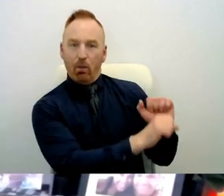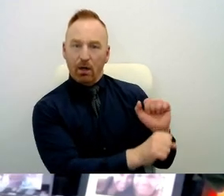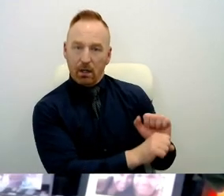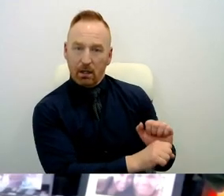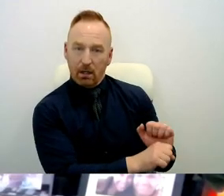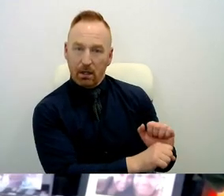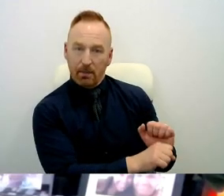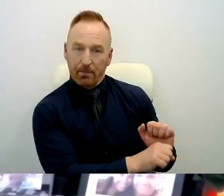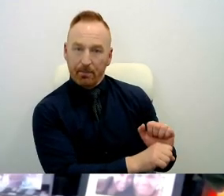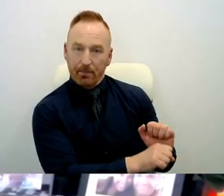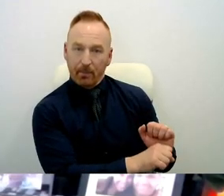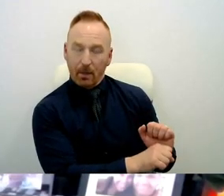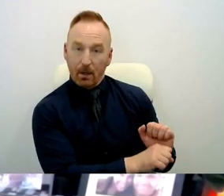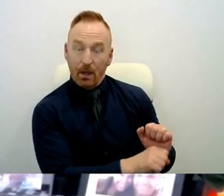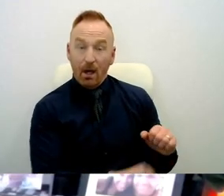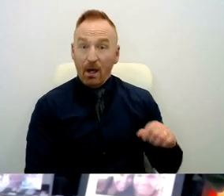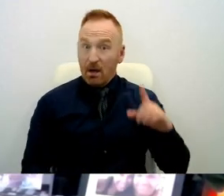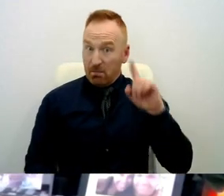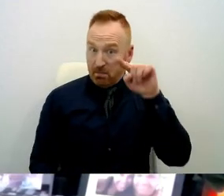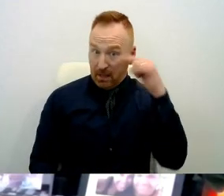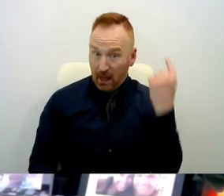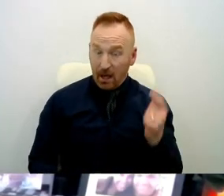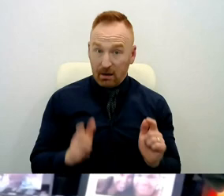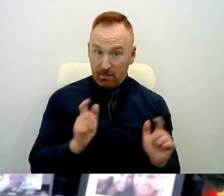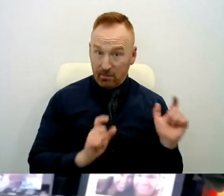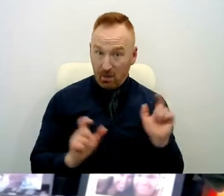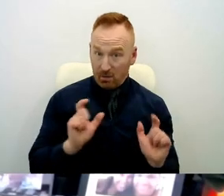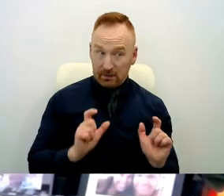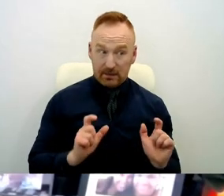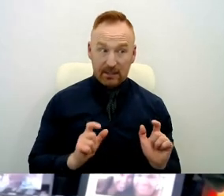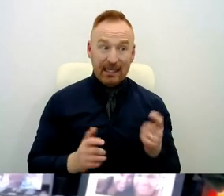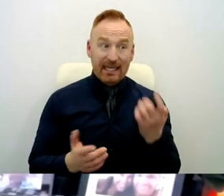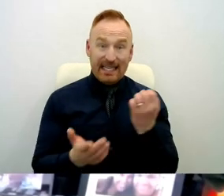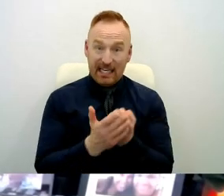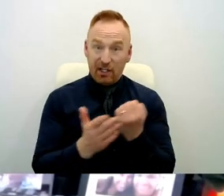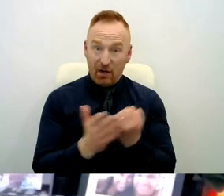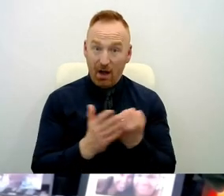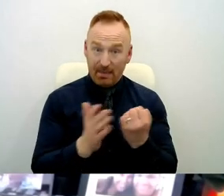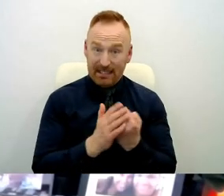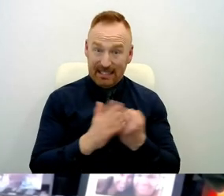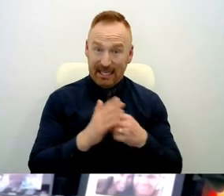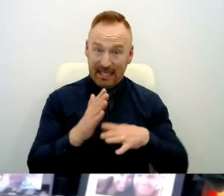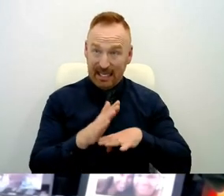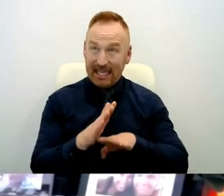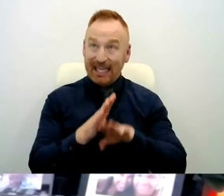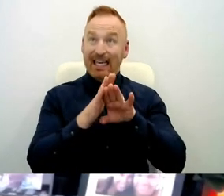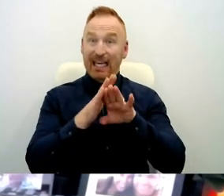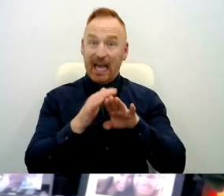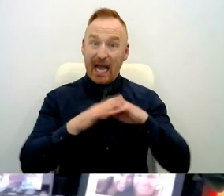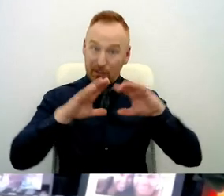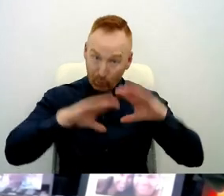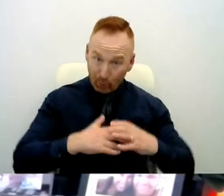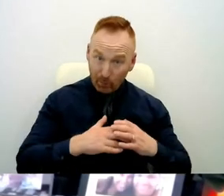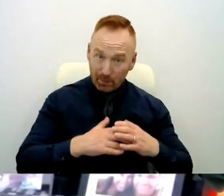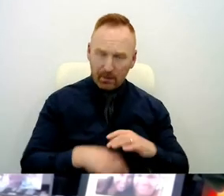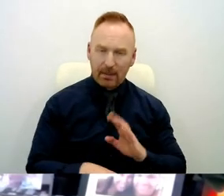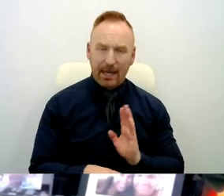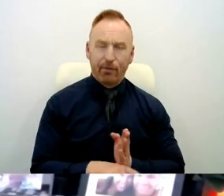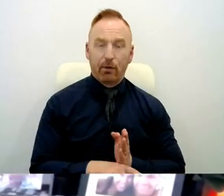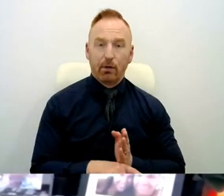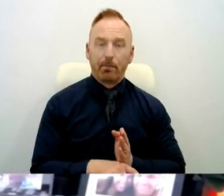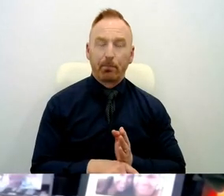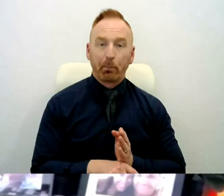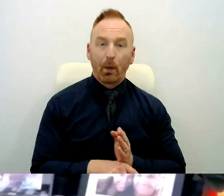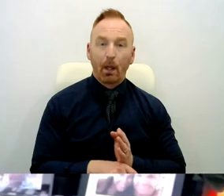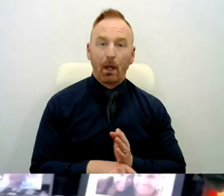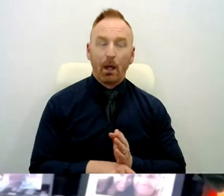and Black folks are never going to be able to economically recover as a group from that.